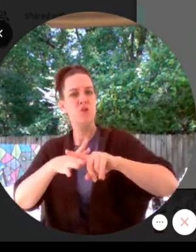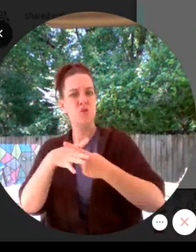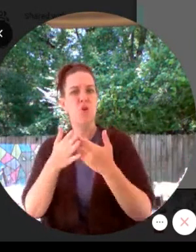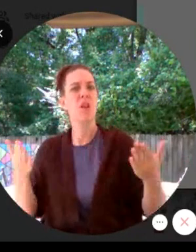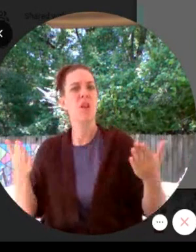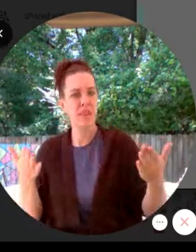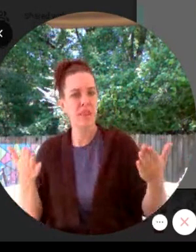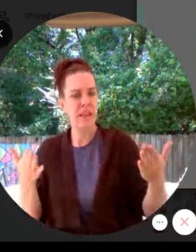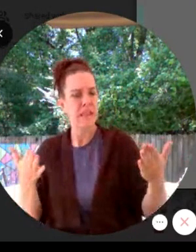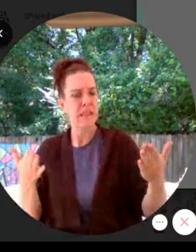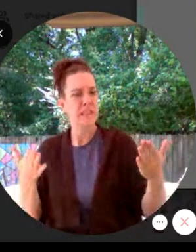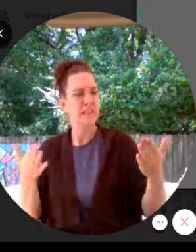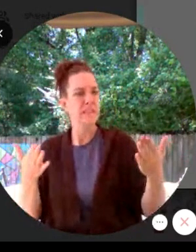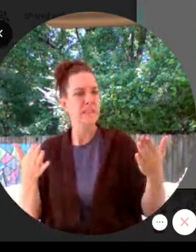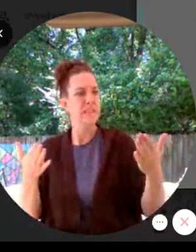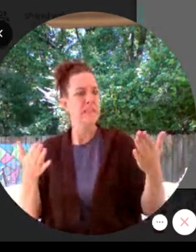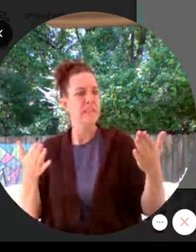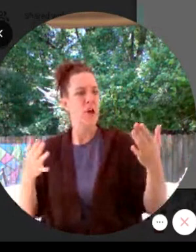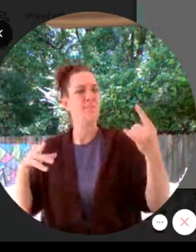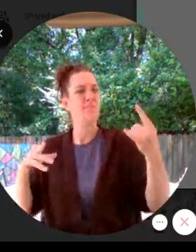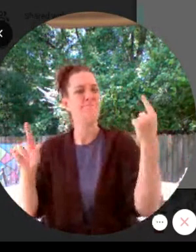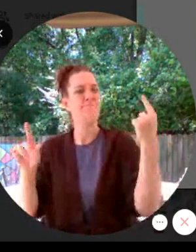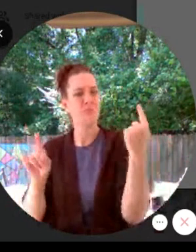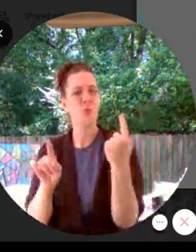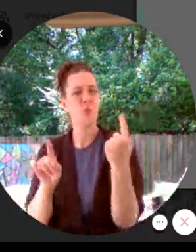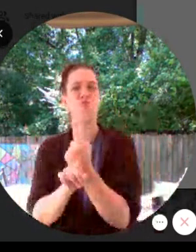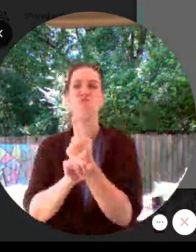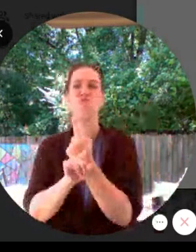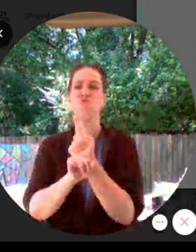just the right note.